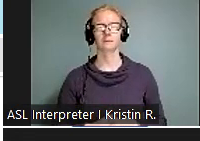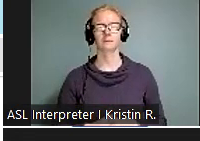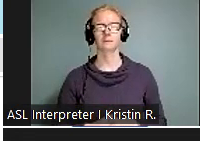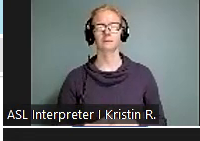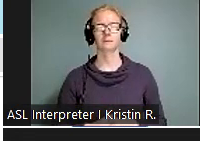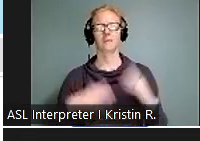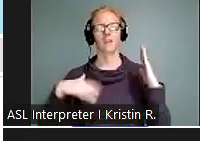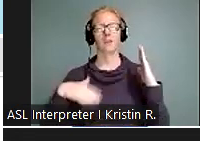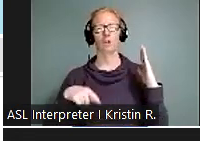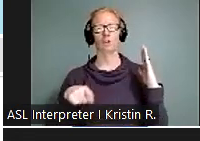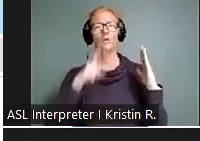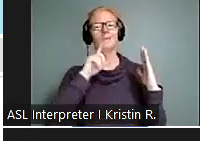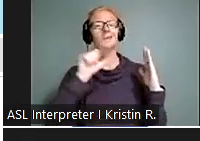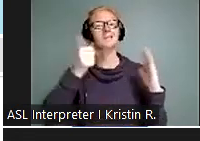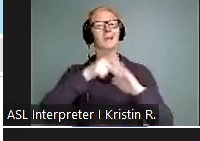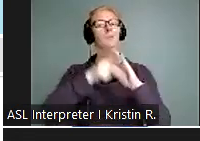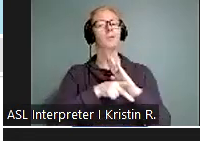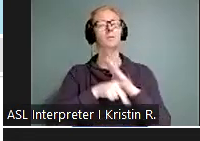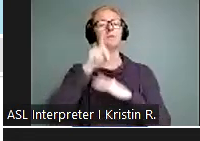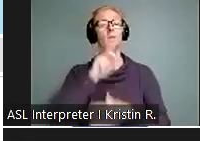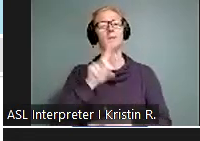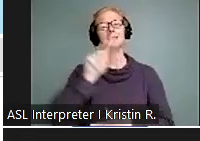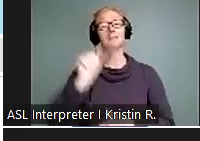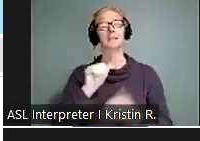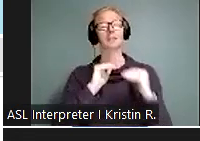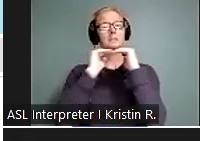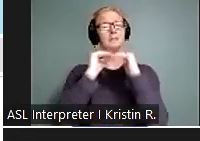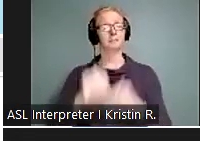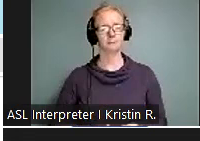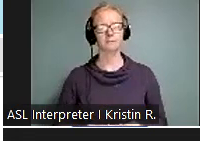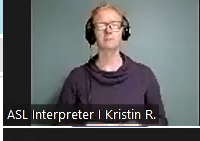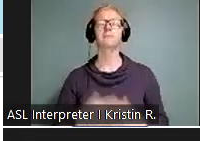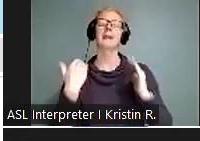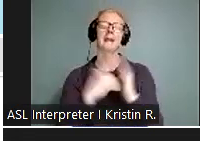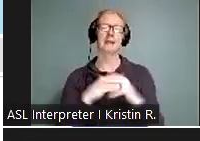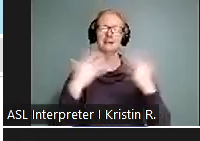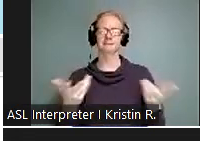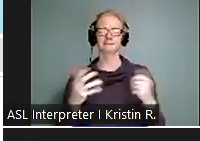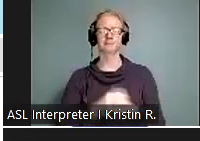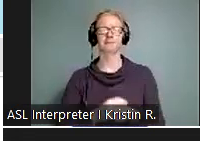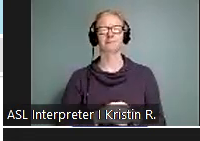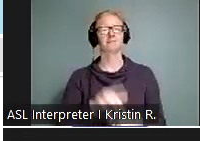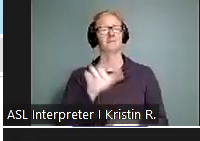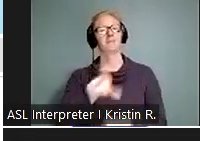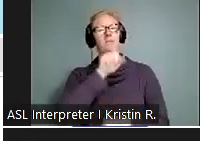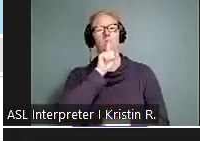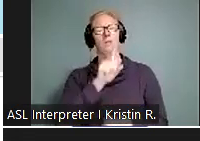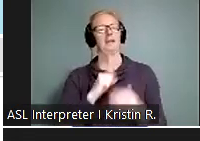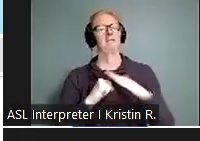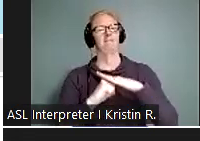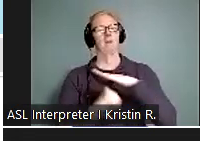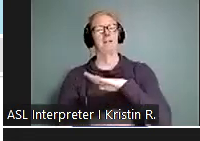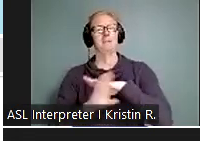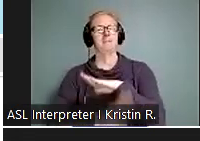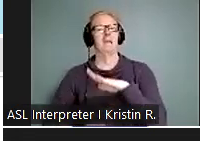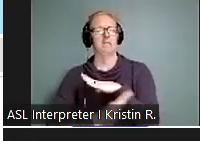And down here, we have the 10 principles of disability justice. Once again, this is a pretty foundational framework for disability justice